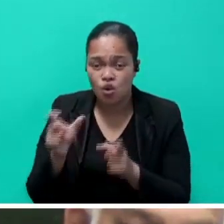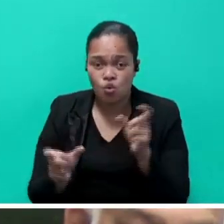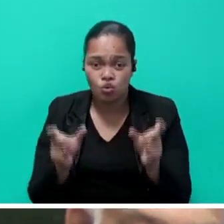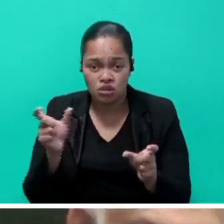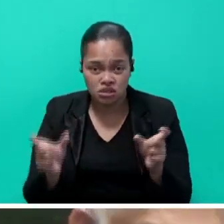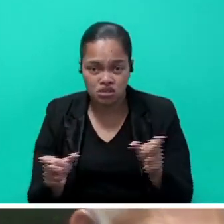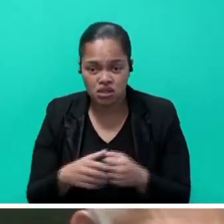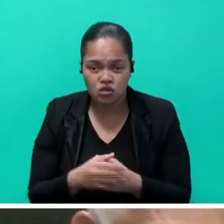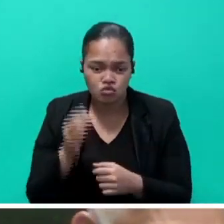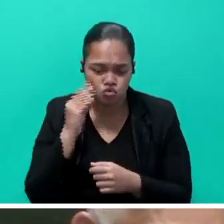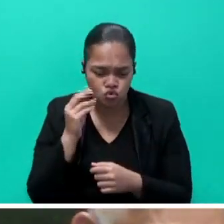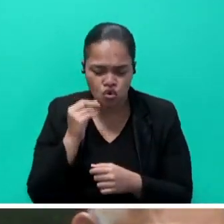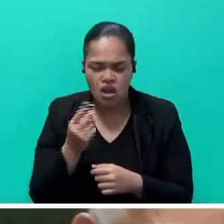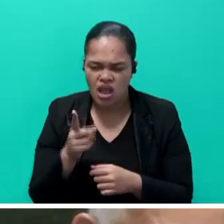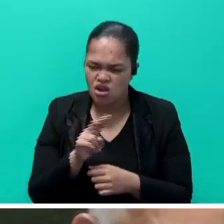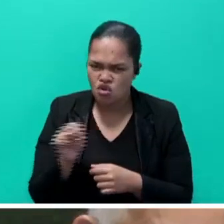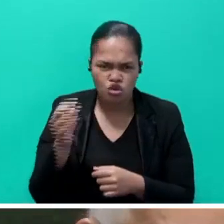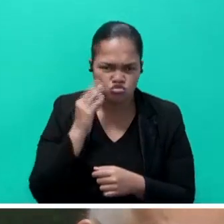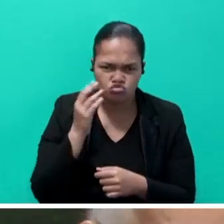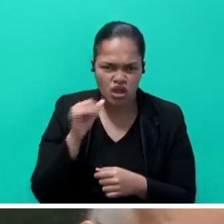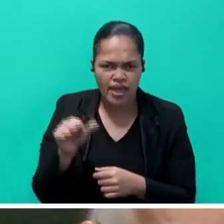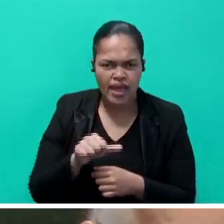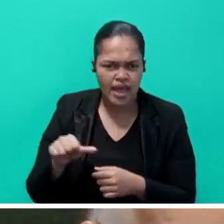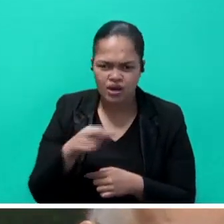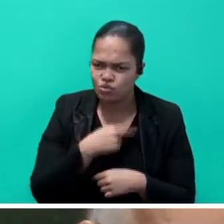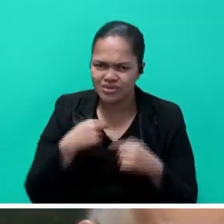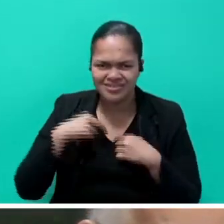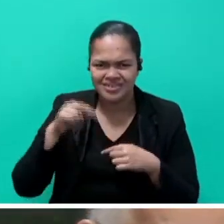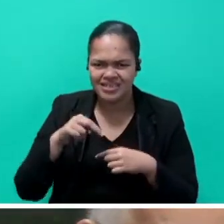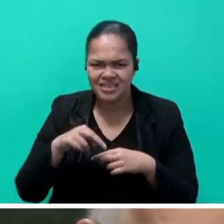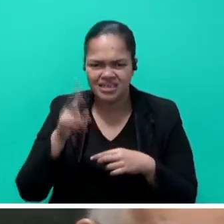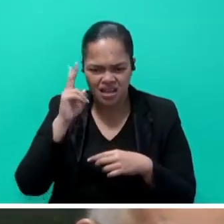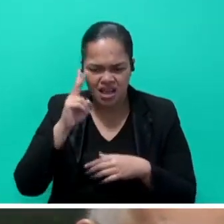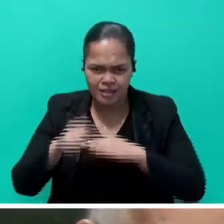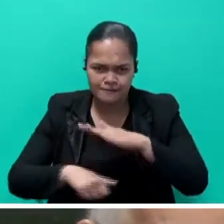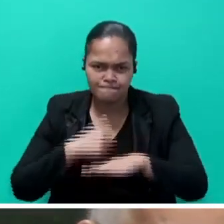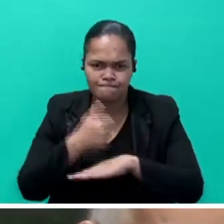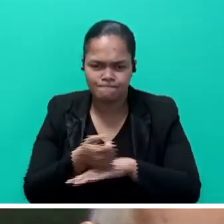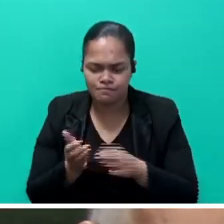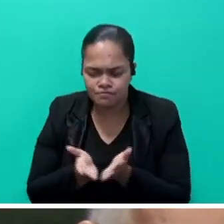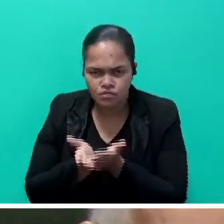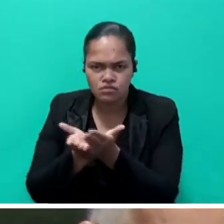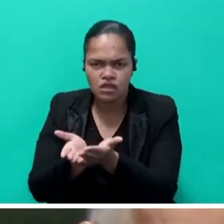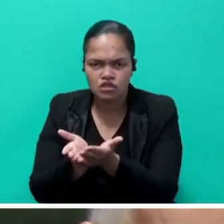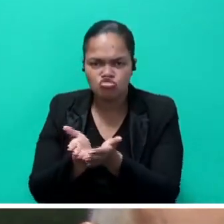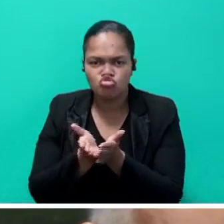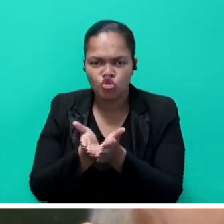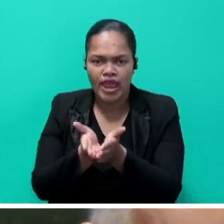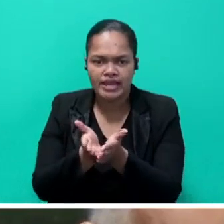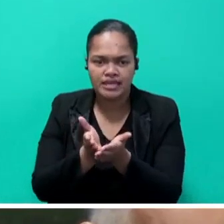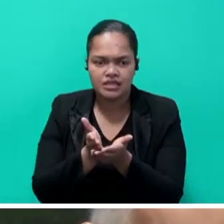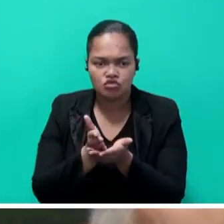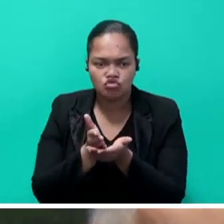the sugar and other non-sugar areas, we need to re-establish the Drainage Board. I